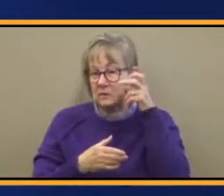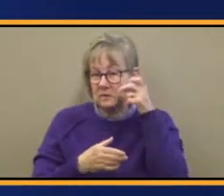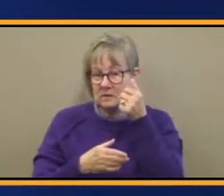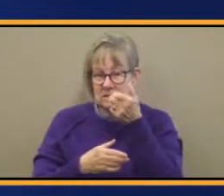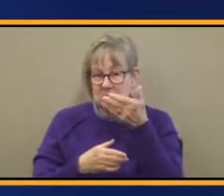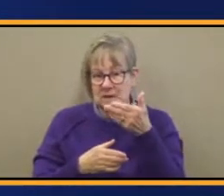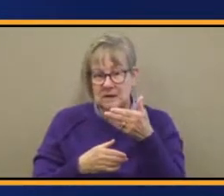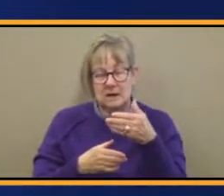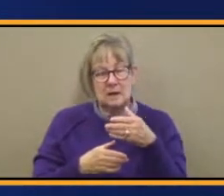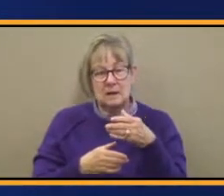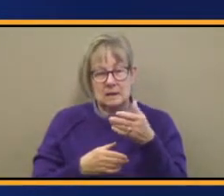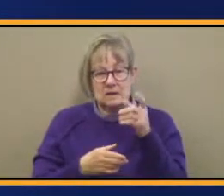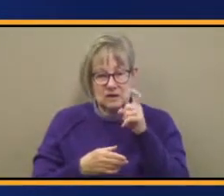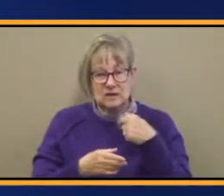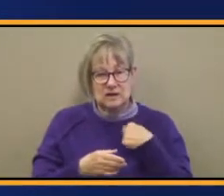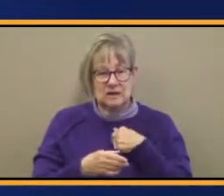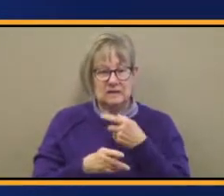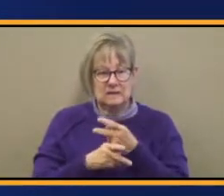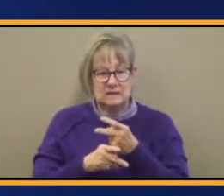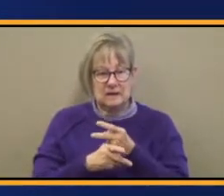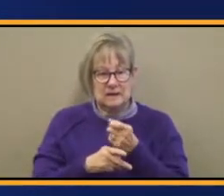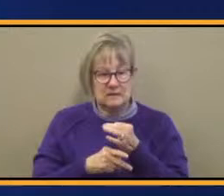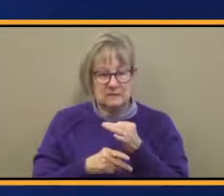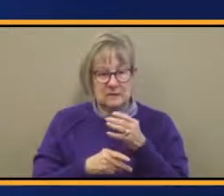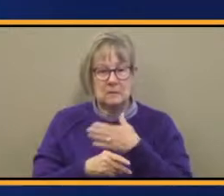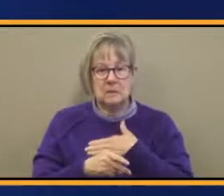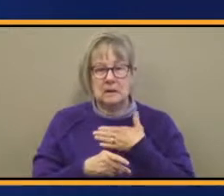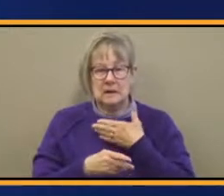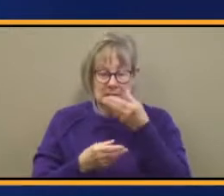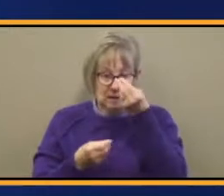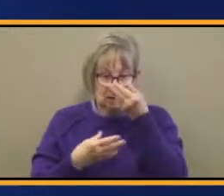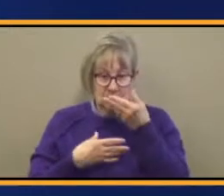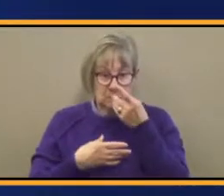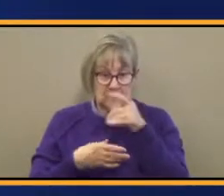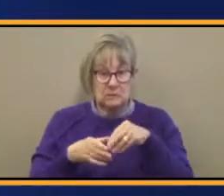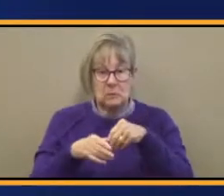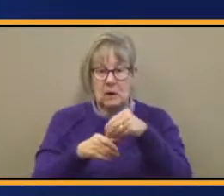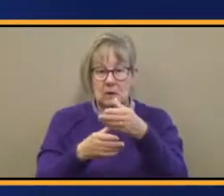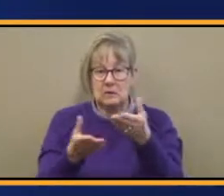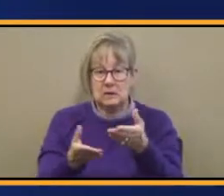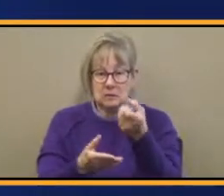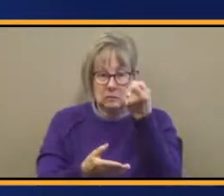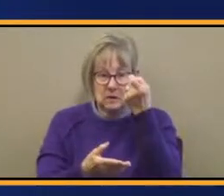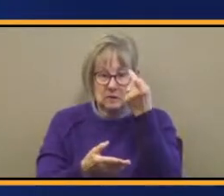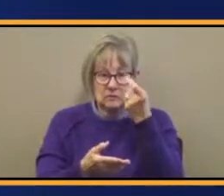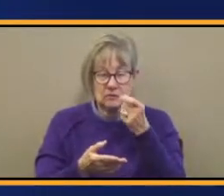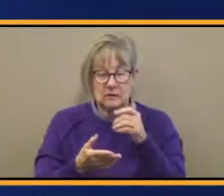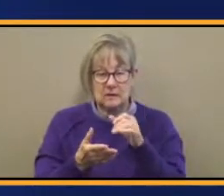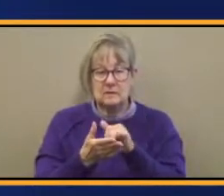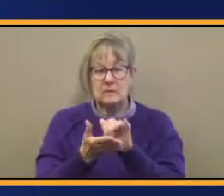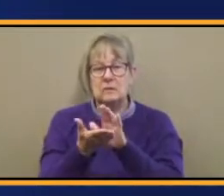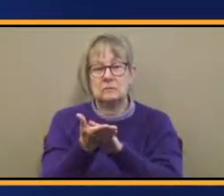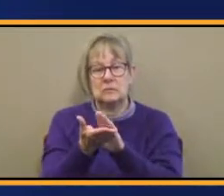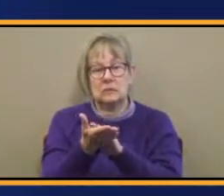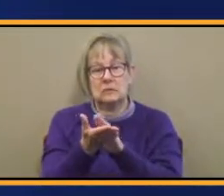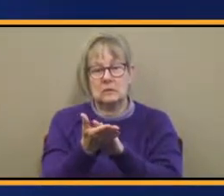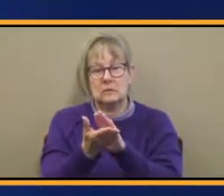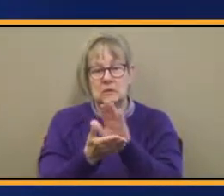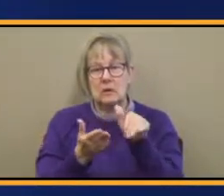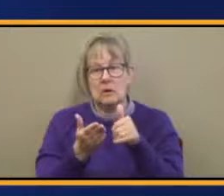to take care of, and please let us know, because we're out here and we understand that the conditions. So again, kudos and thank yous to you all for